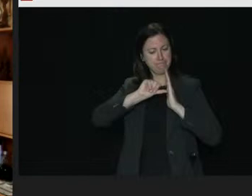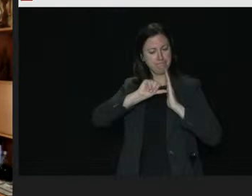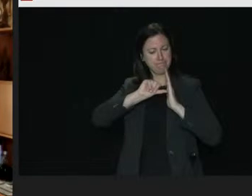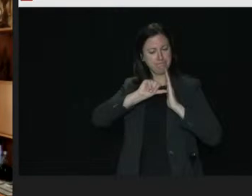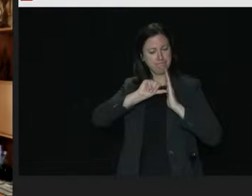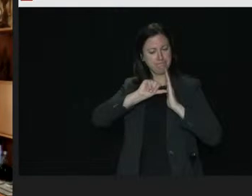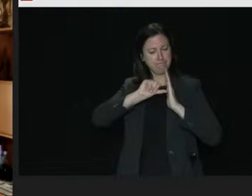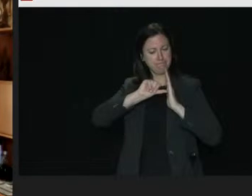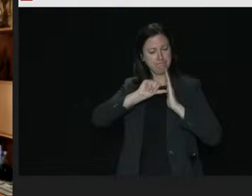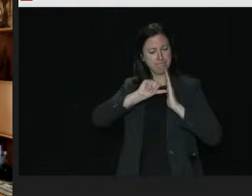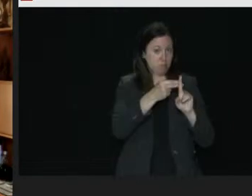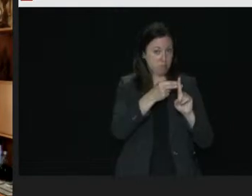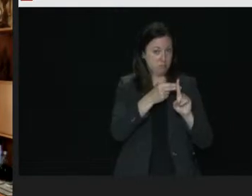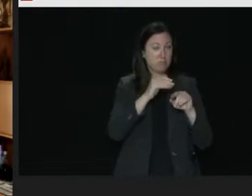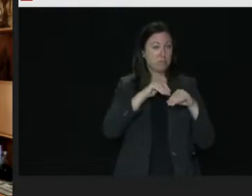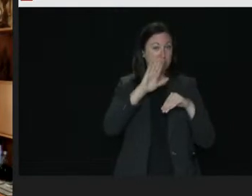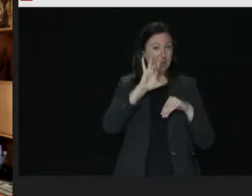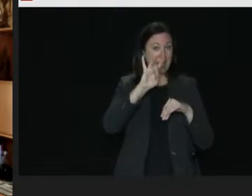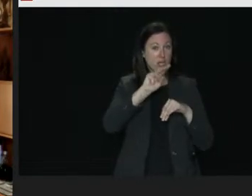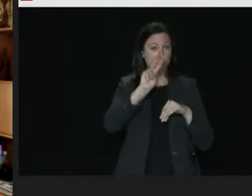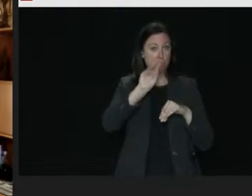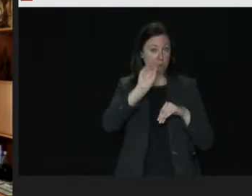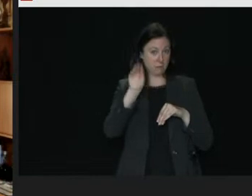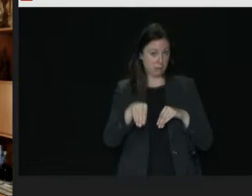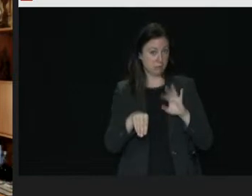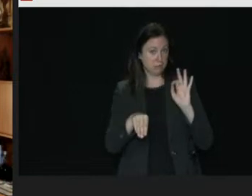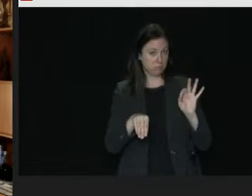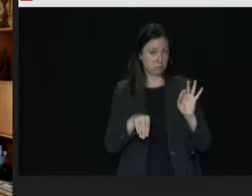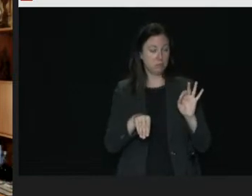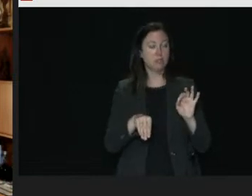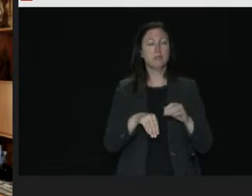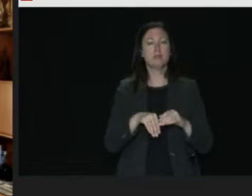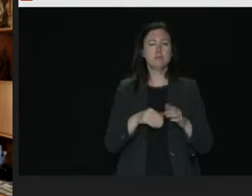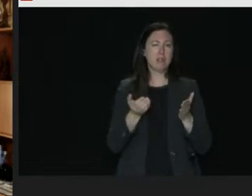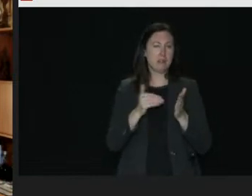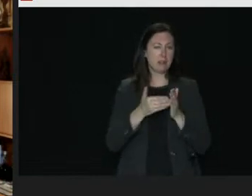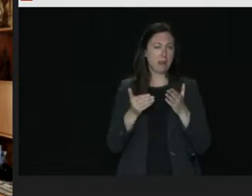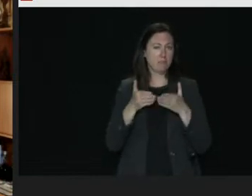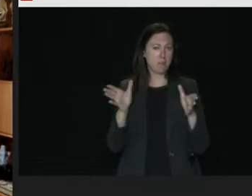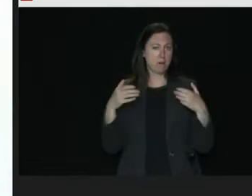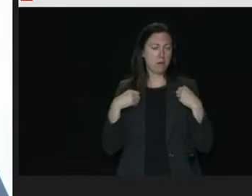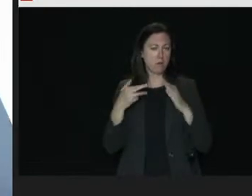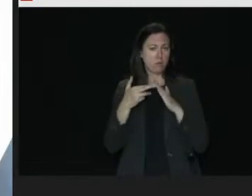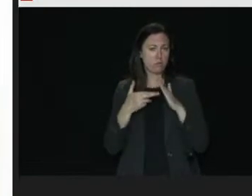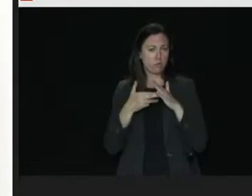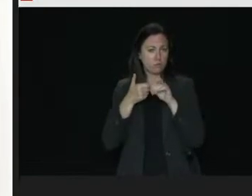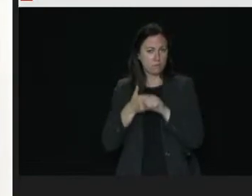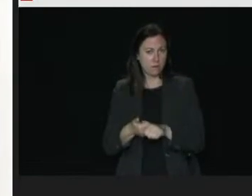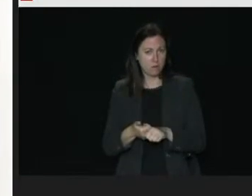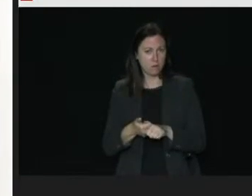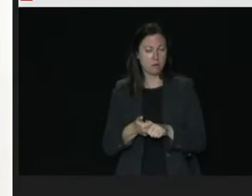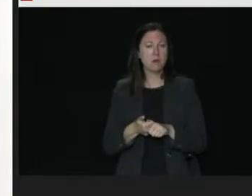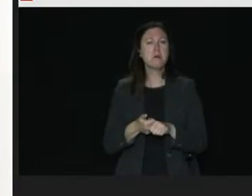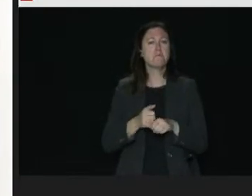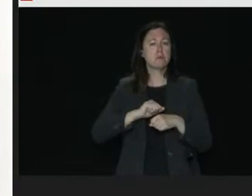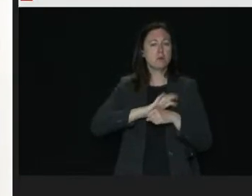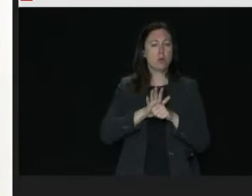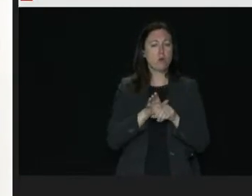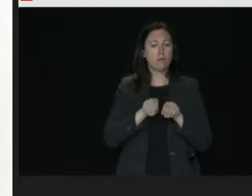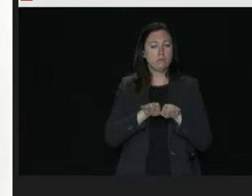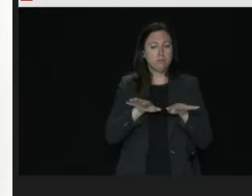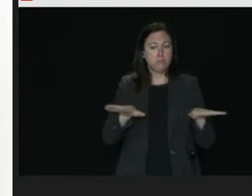fully vaccinated, and applying public health measures, epidemic growth can be managed.